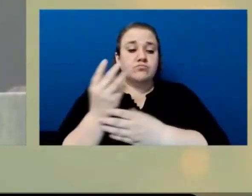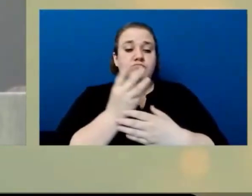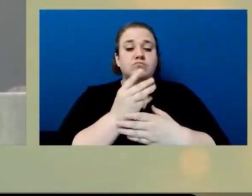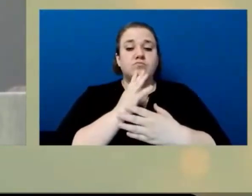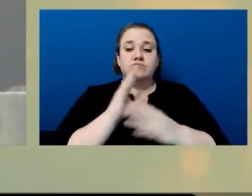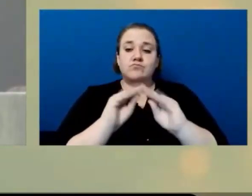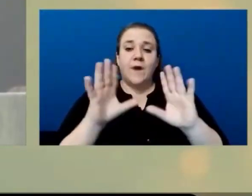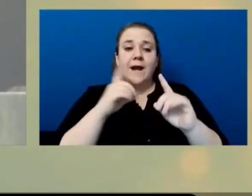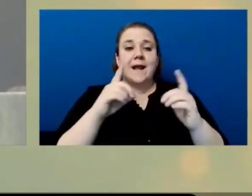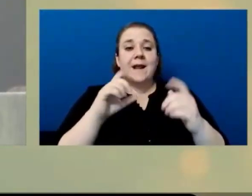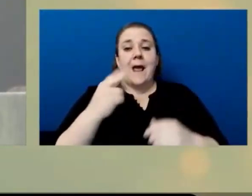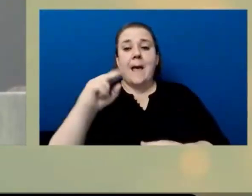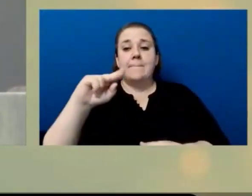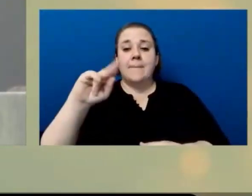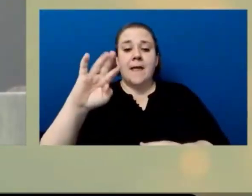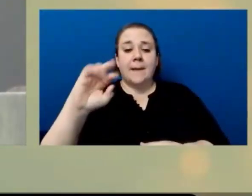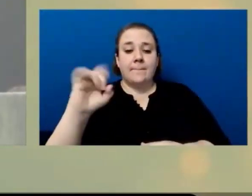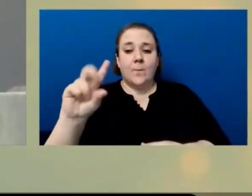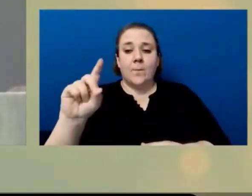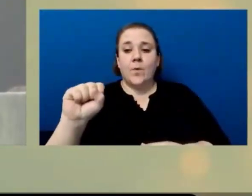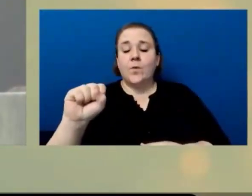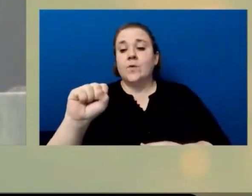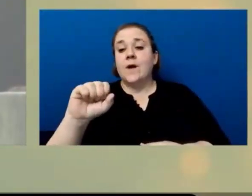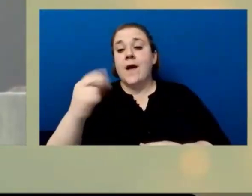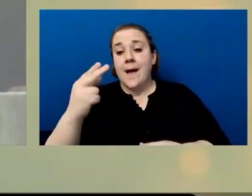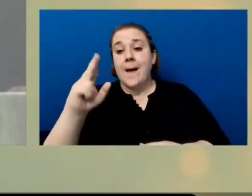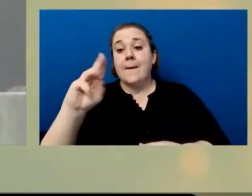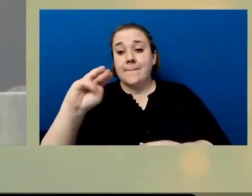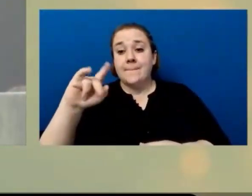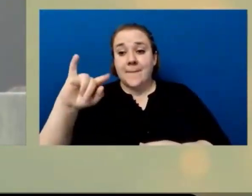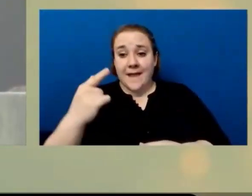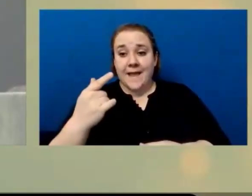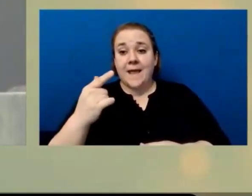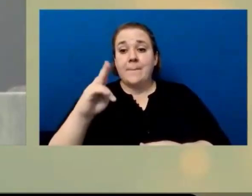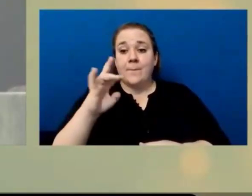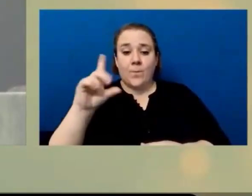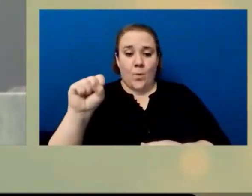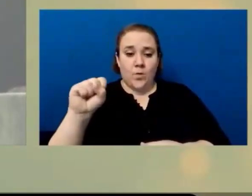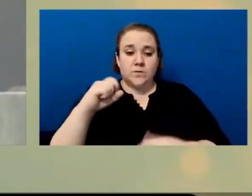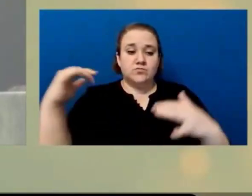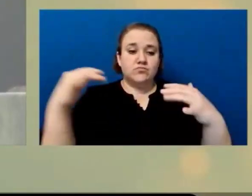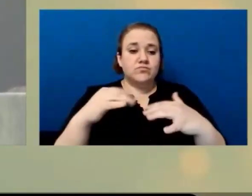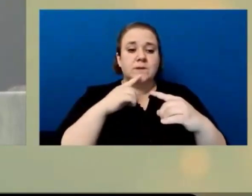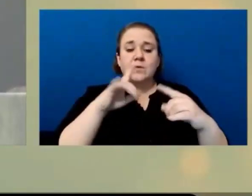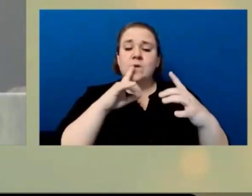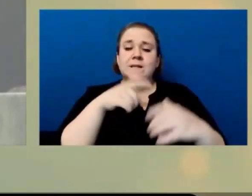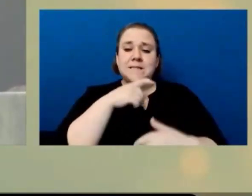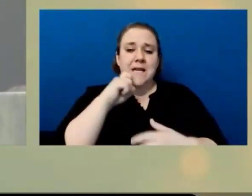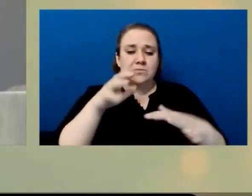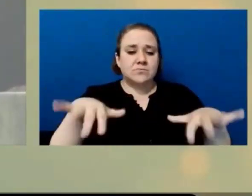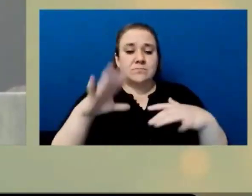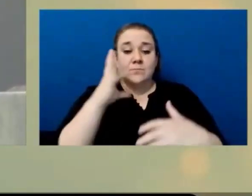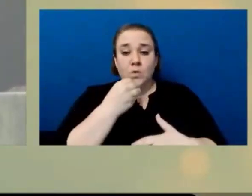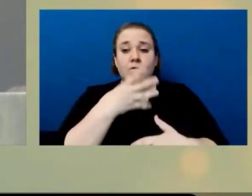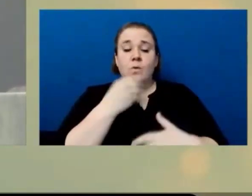of bright-colored flowers and hummingbirds are joined by coyotes, scorpions, and javelinas, and a desert landscape